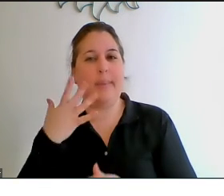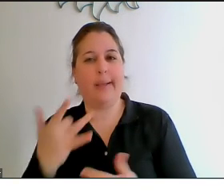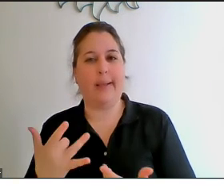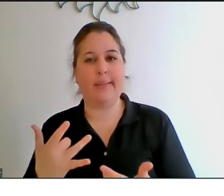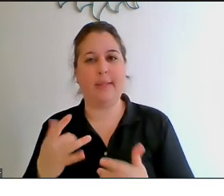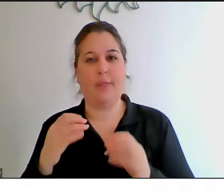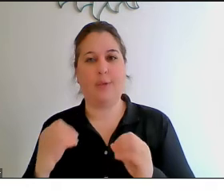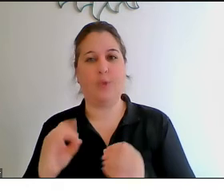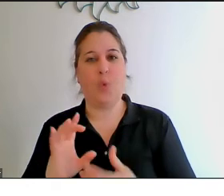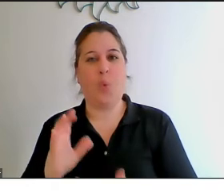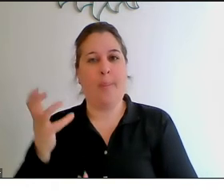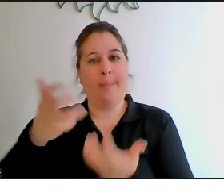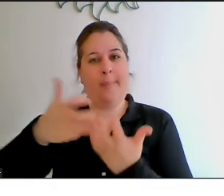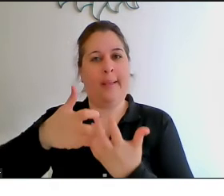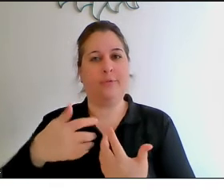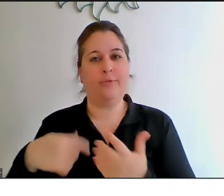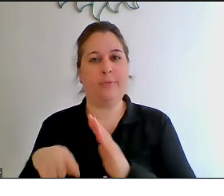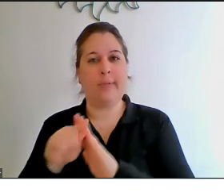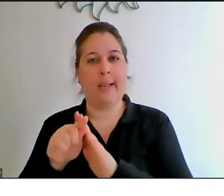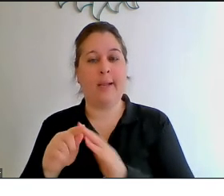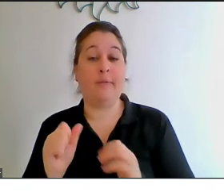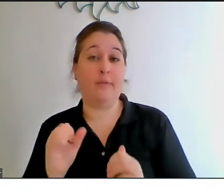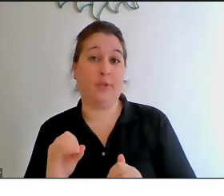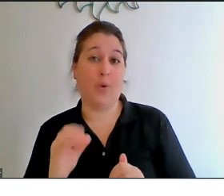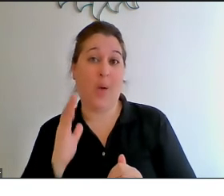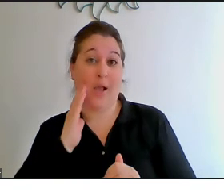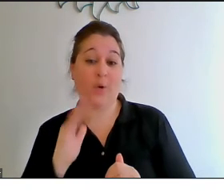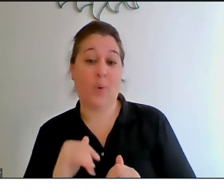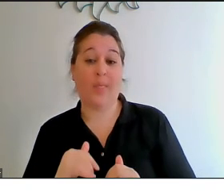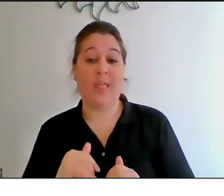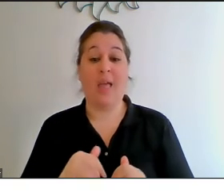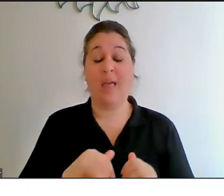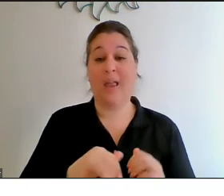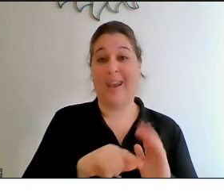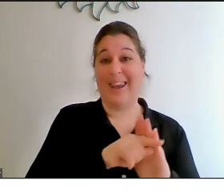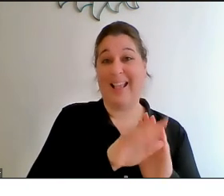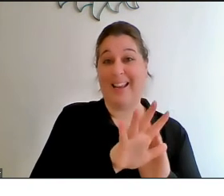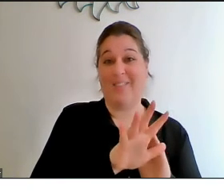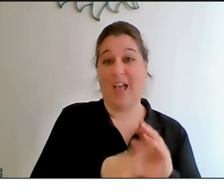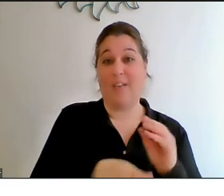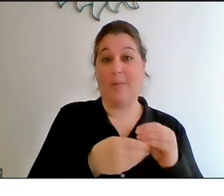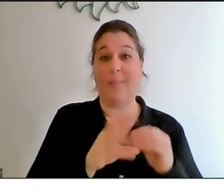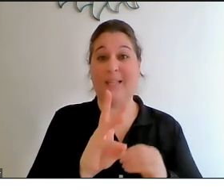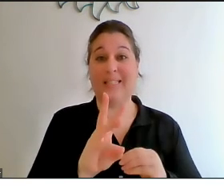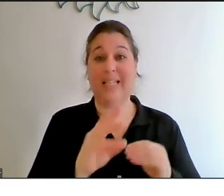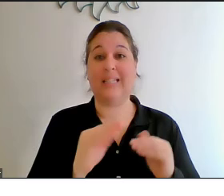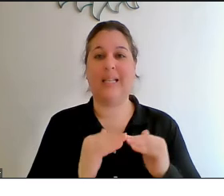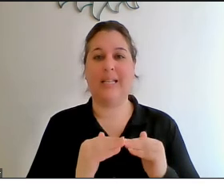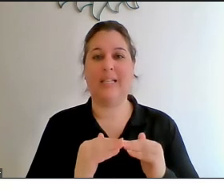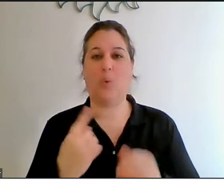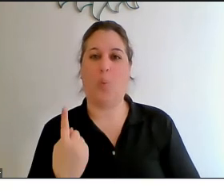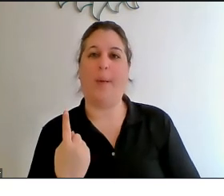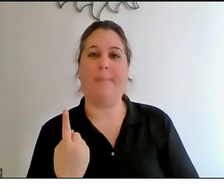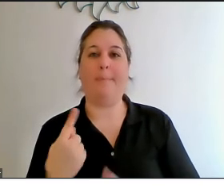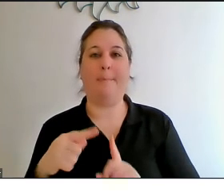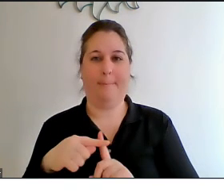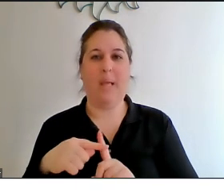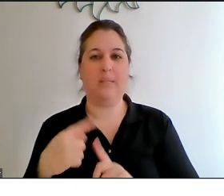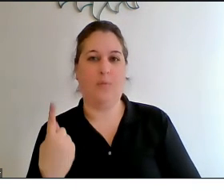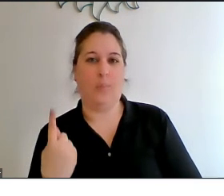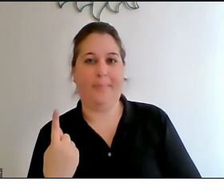+1. Okay, and it makes sense if you think of the number line. I go all the way